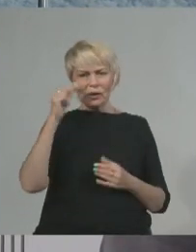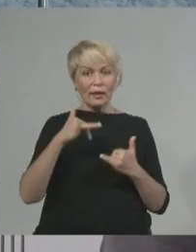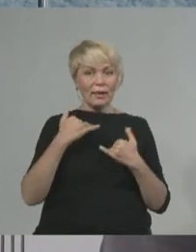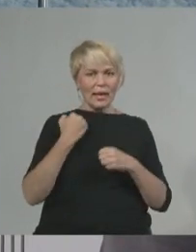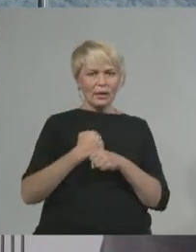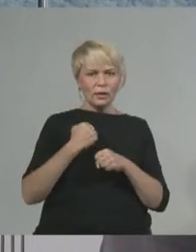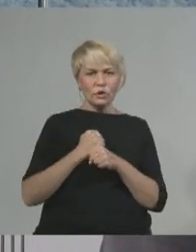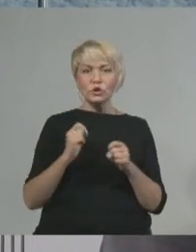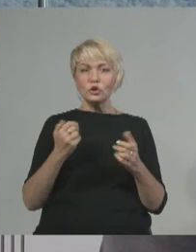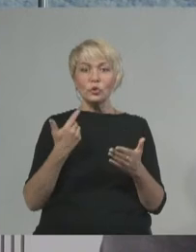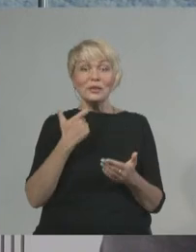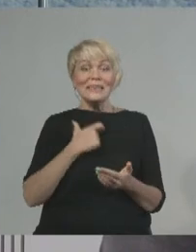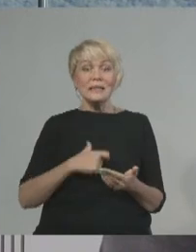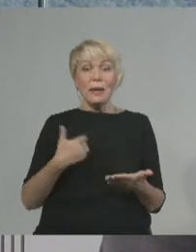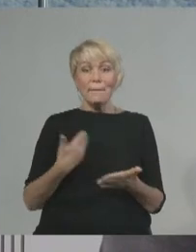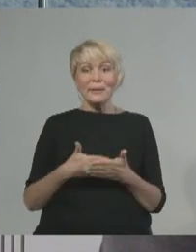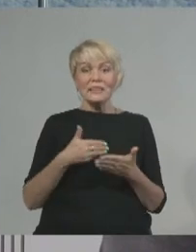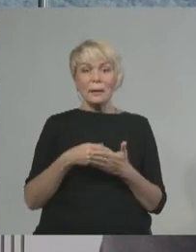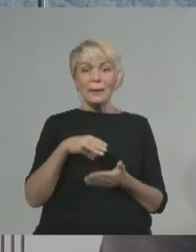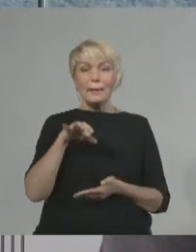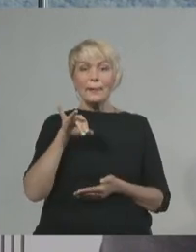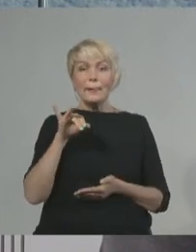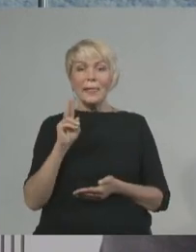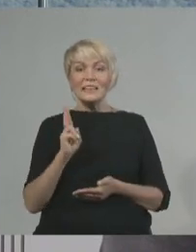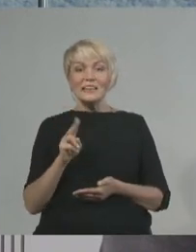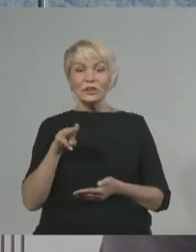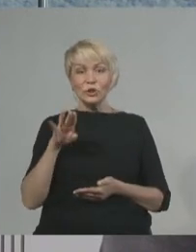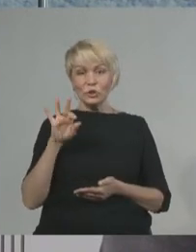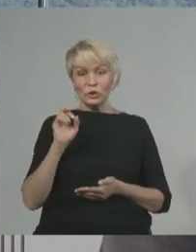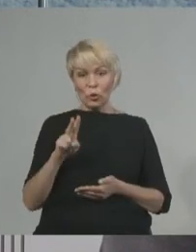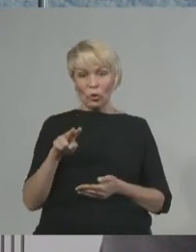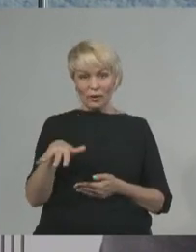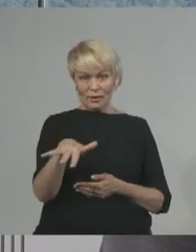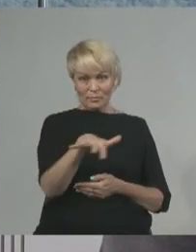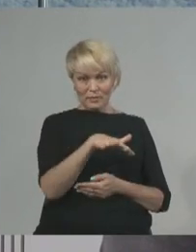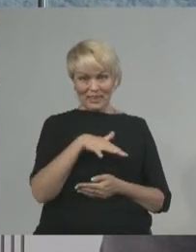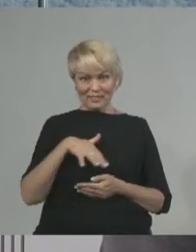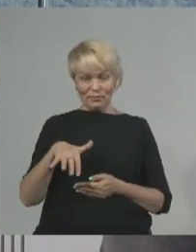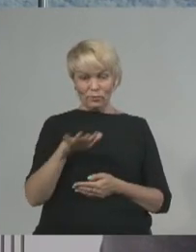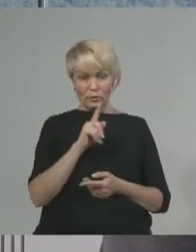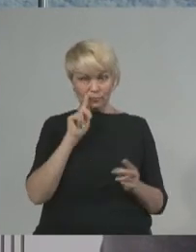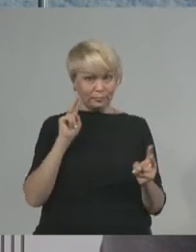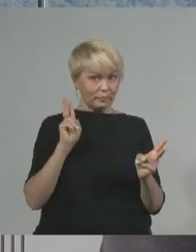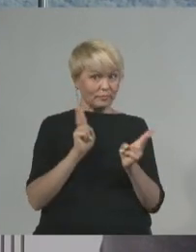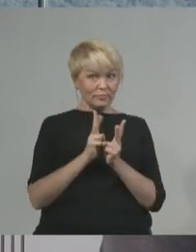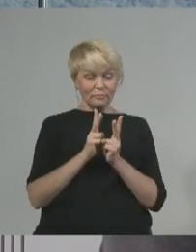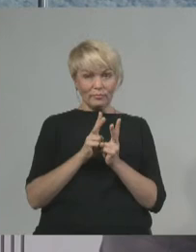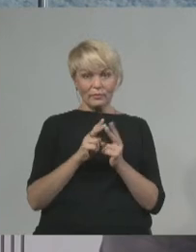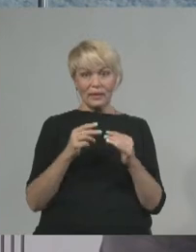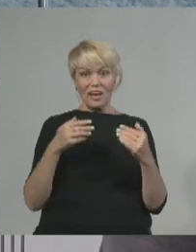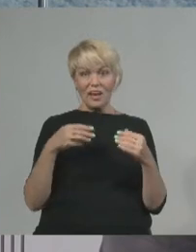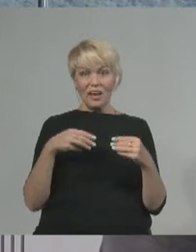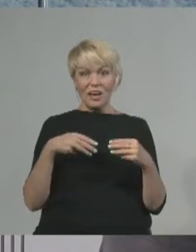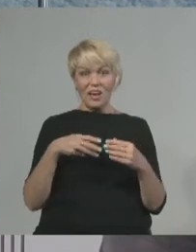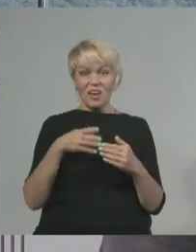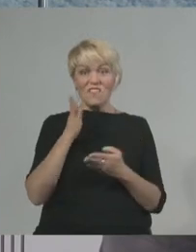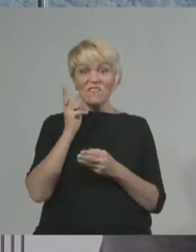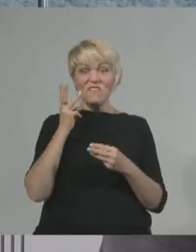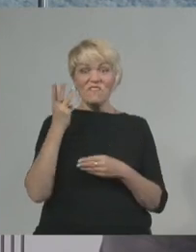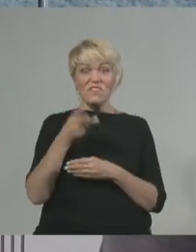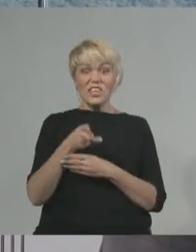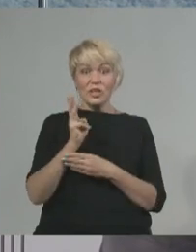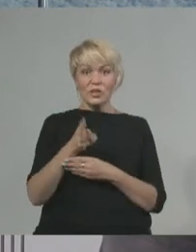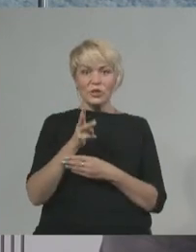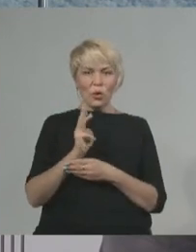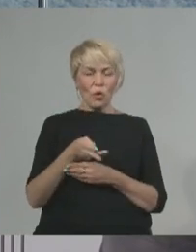studied what is tick-tock as a platform and i have faced i mean i saw the